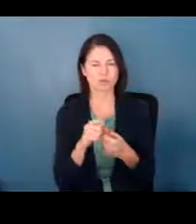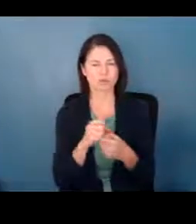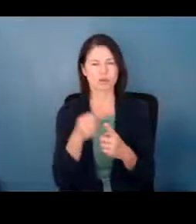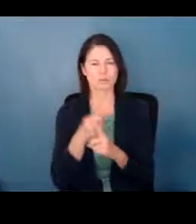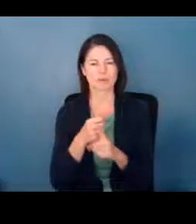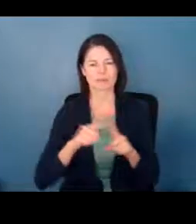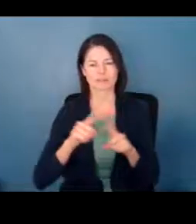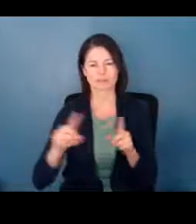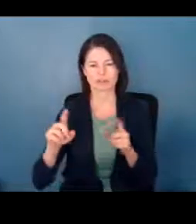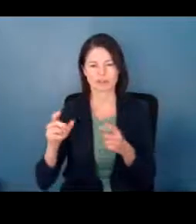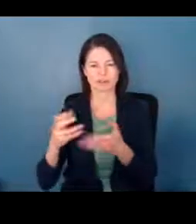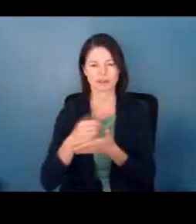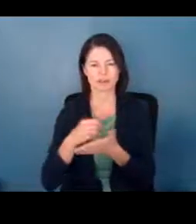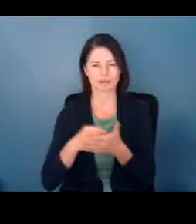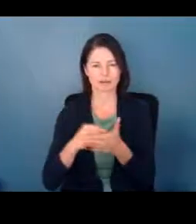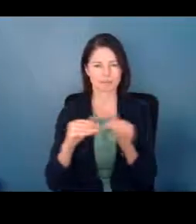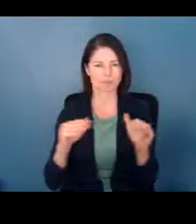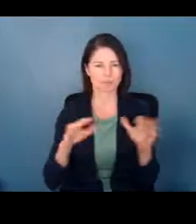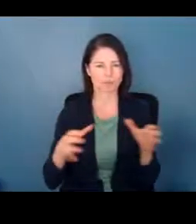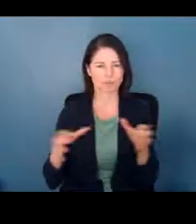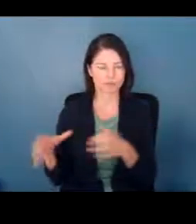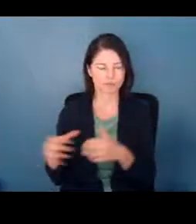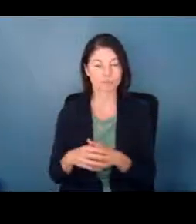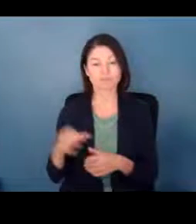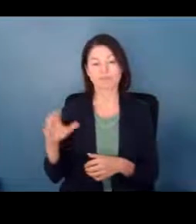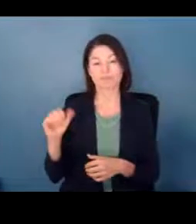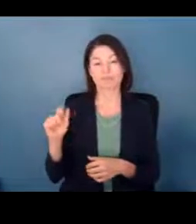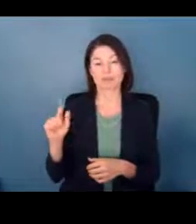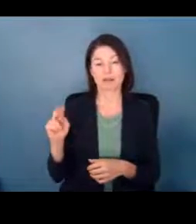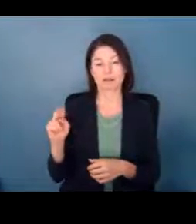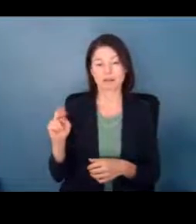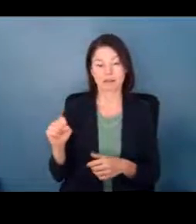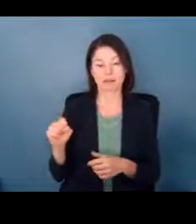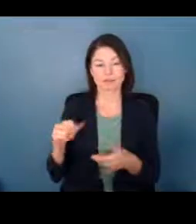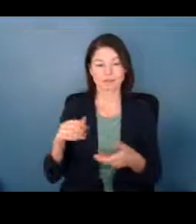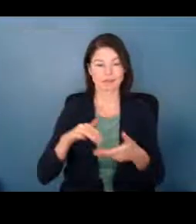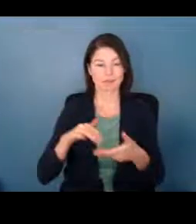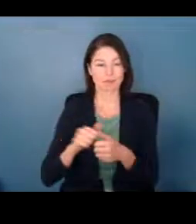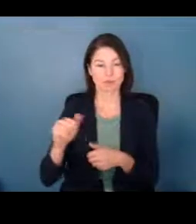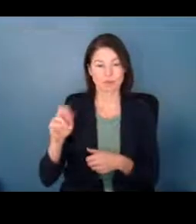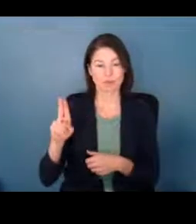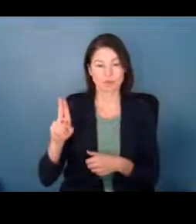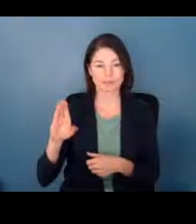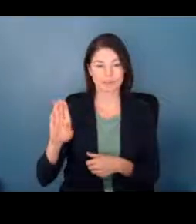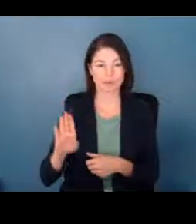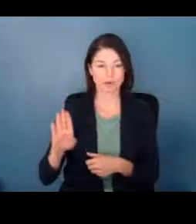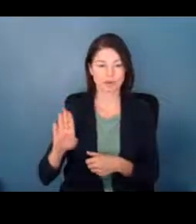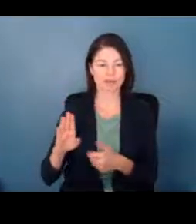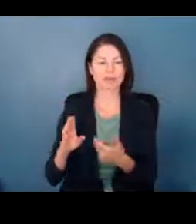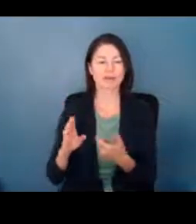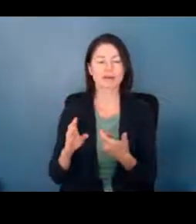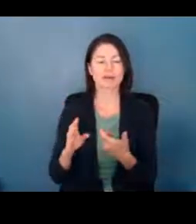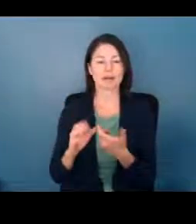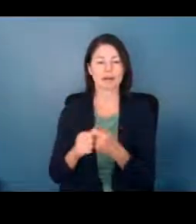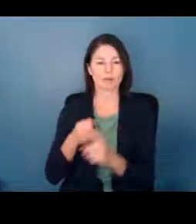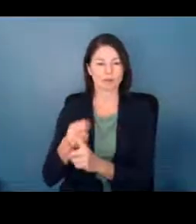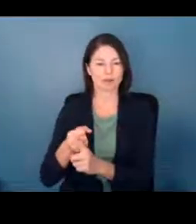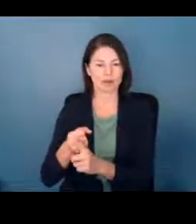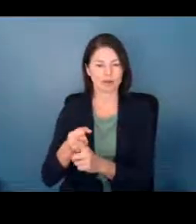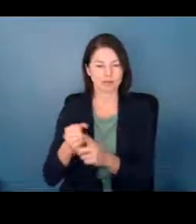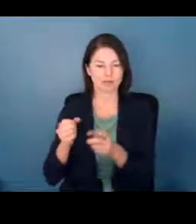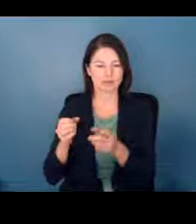also wanted to mention that Caltrans is doing a study right now with UC Berkeley on the impact of a road charge on disadvantaged